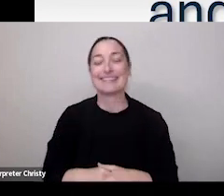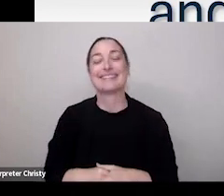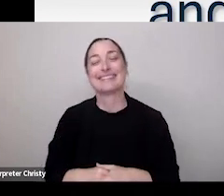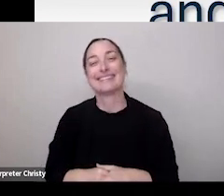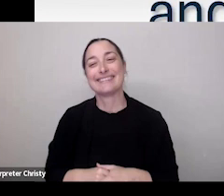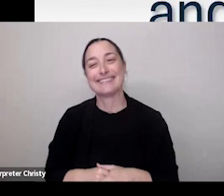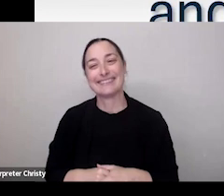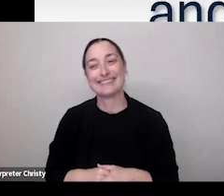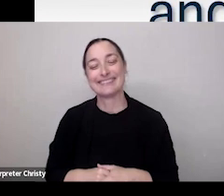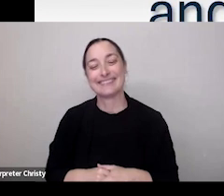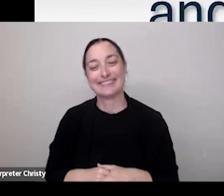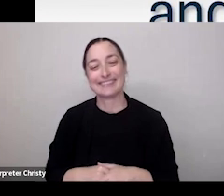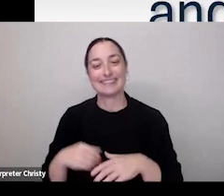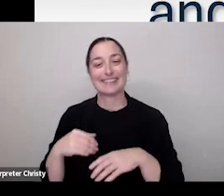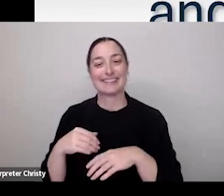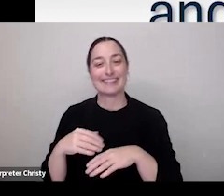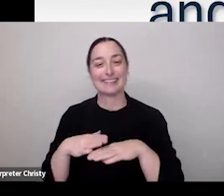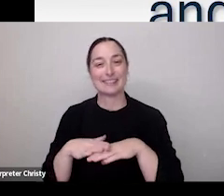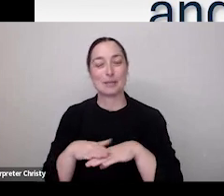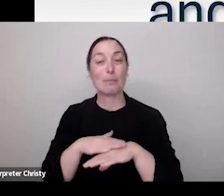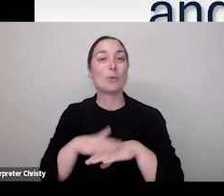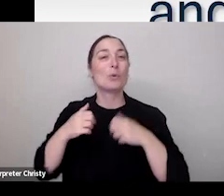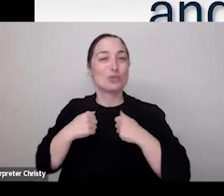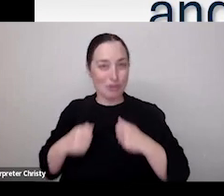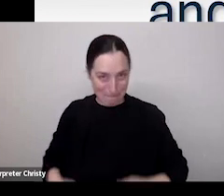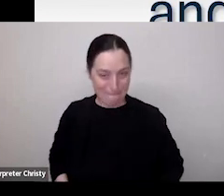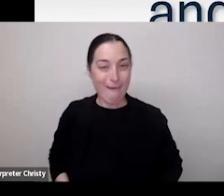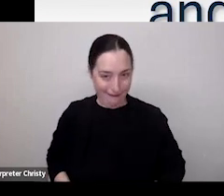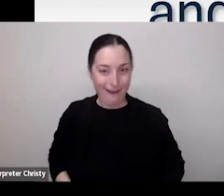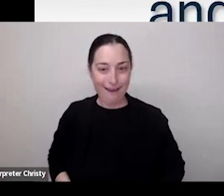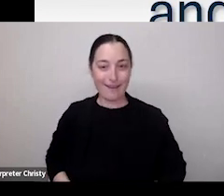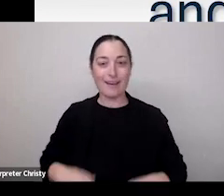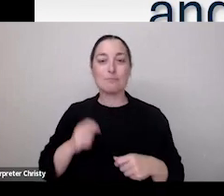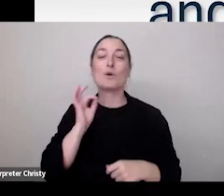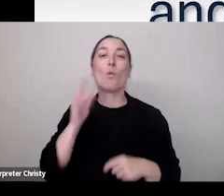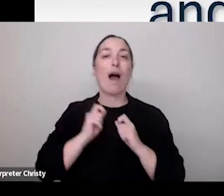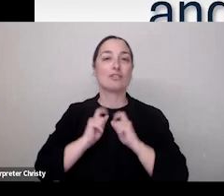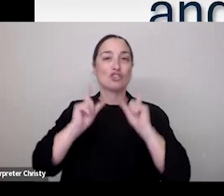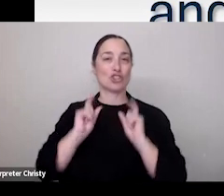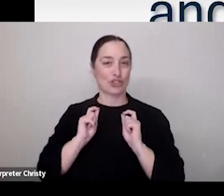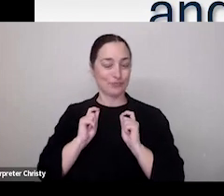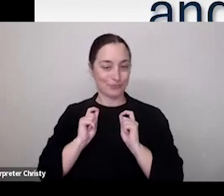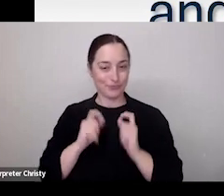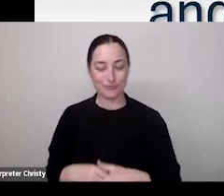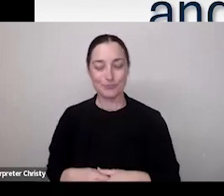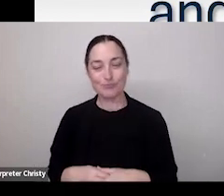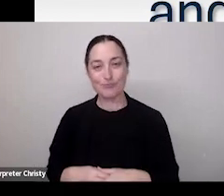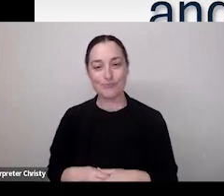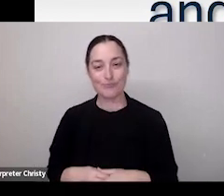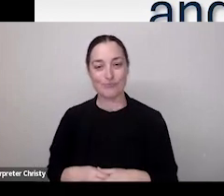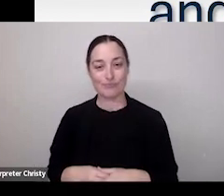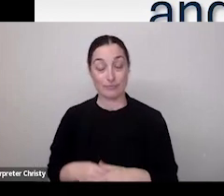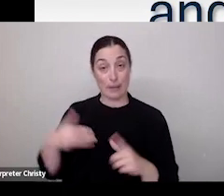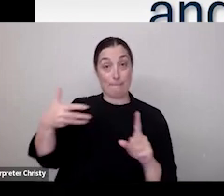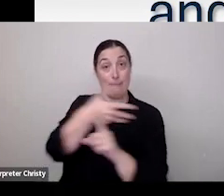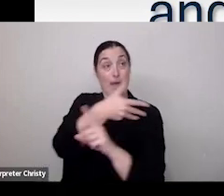And I'm wearing a blue jumper with a white collared shirt. I am in the